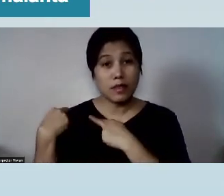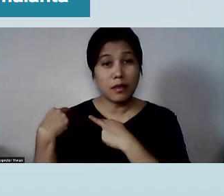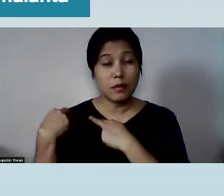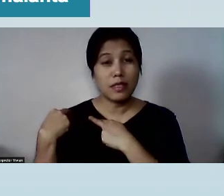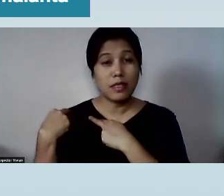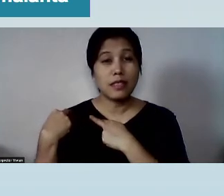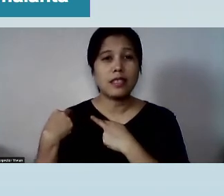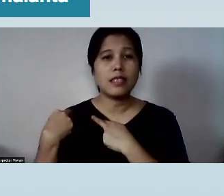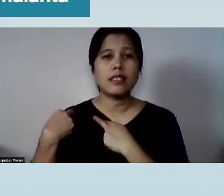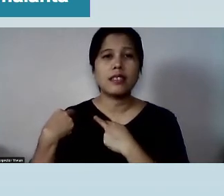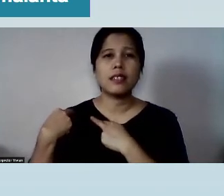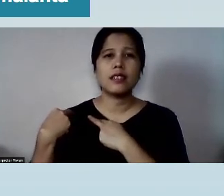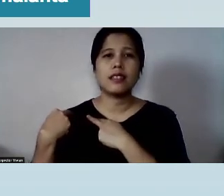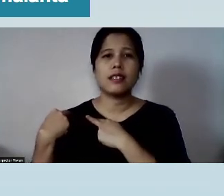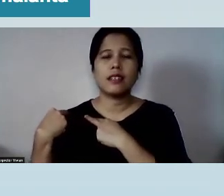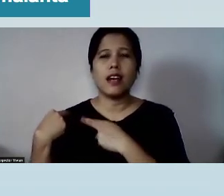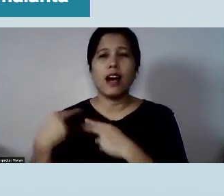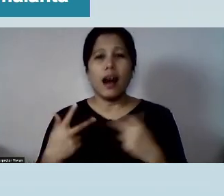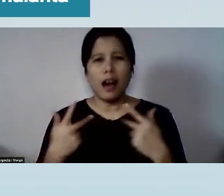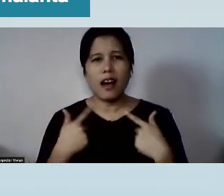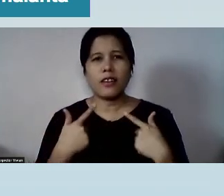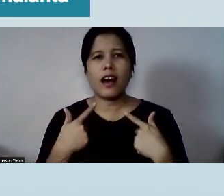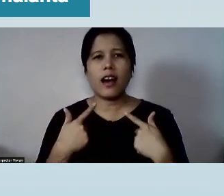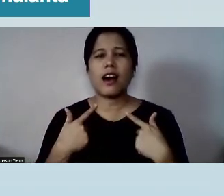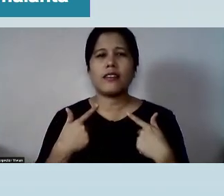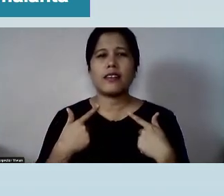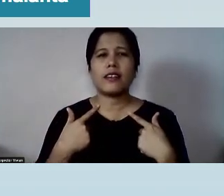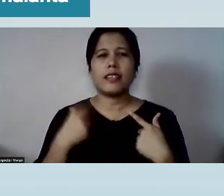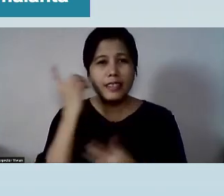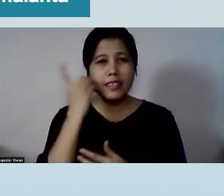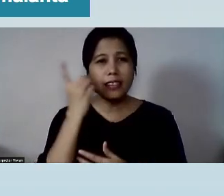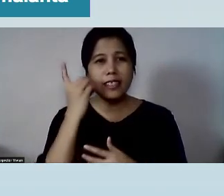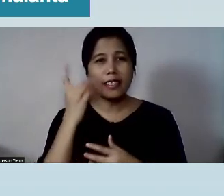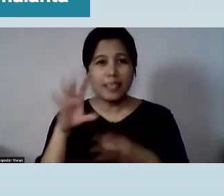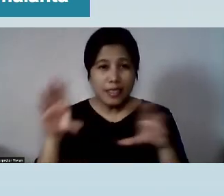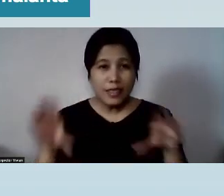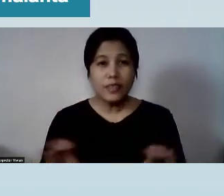responsibilities. They have to have a routine. Okay?